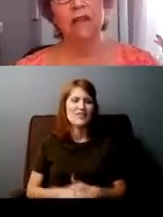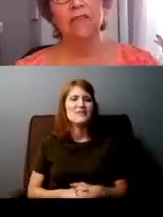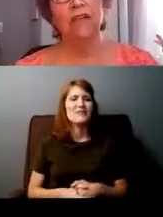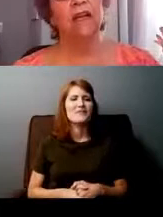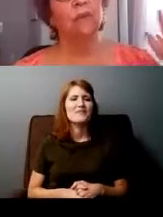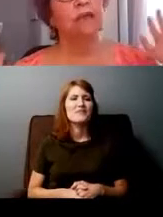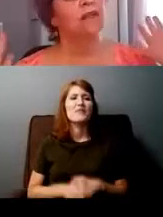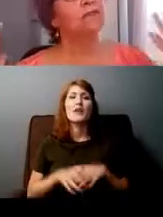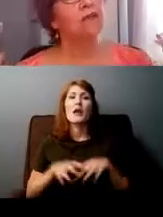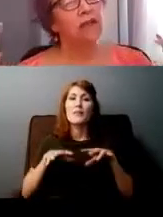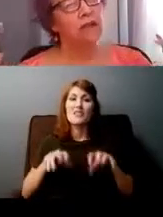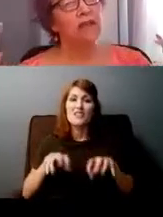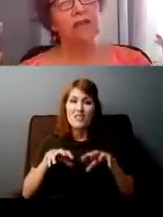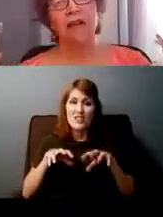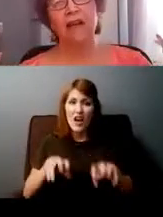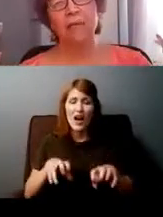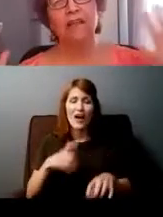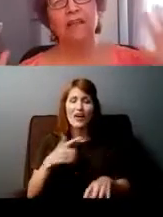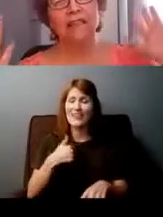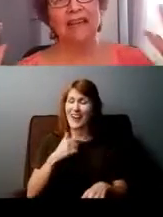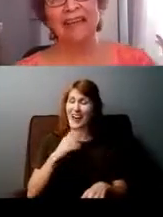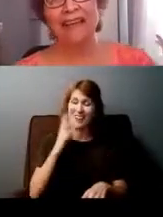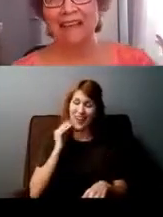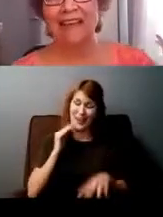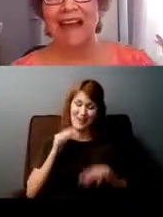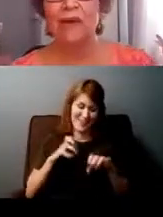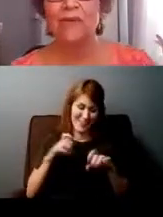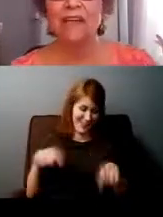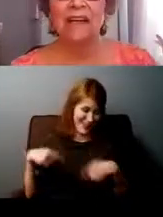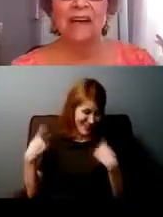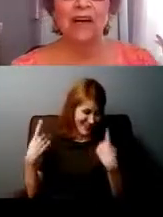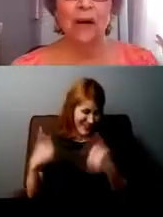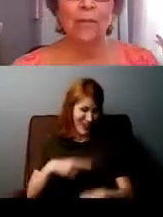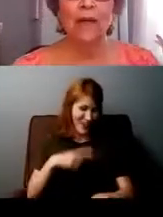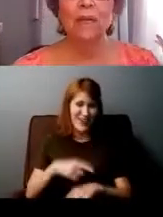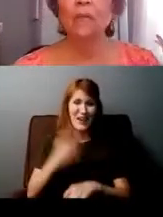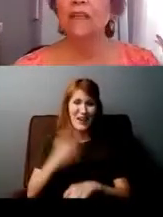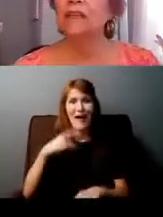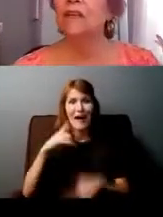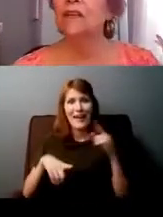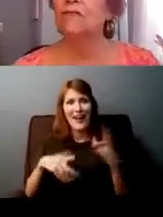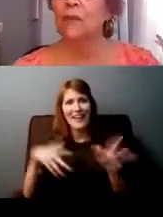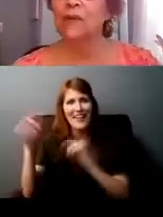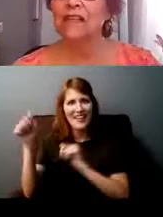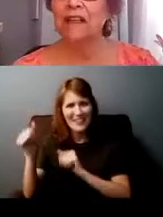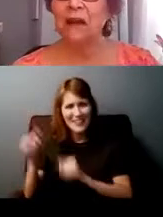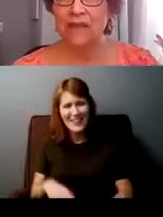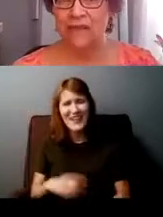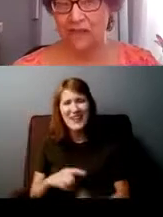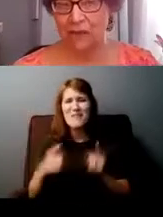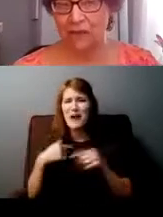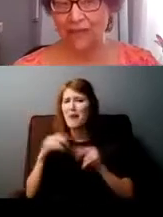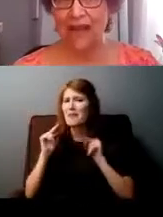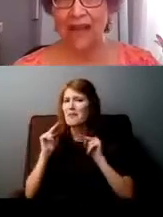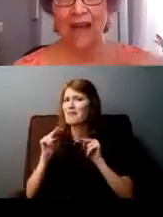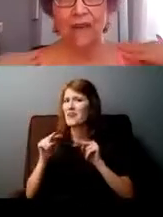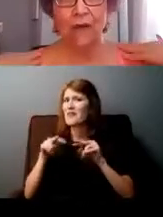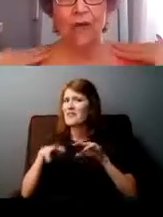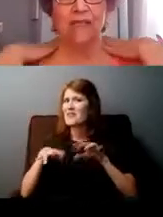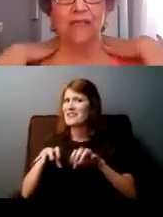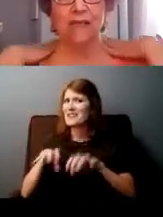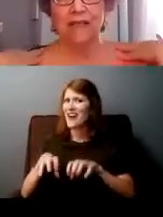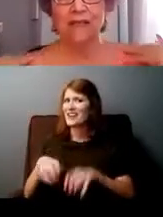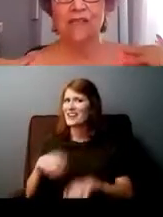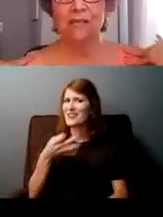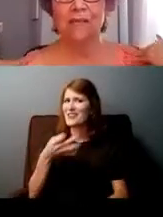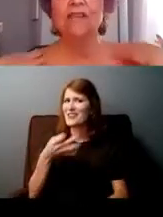Massage, haven't had one in a very long time because I can't get out, but I'm really looking forward to that one soon. I